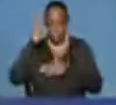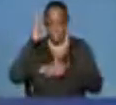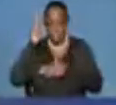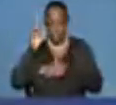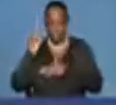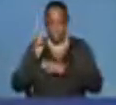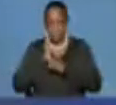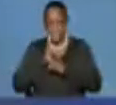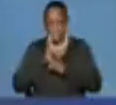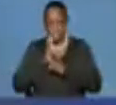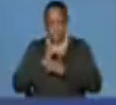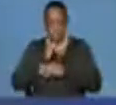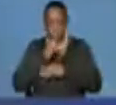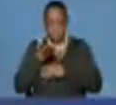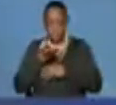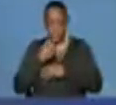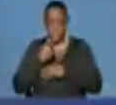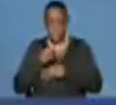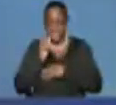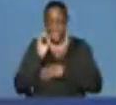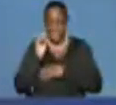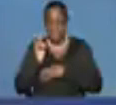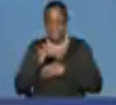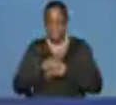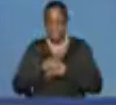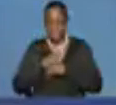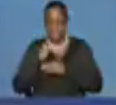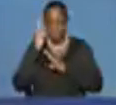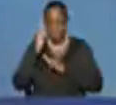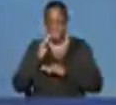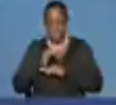Taylor, who declined to comment on the matter. For the Bahamas Tonight, I'm Antoinette Smith.